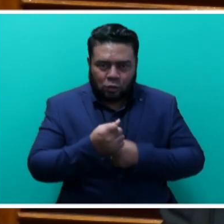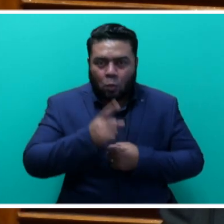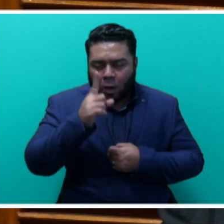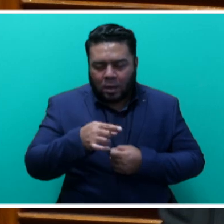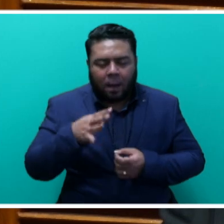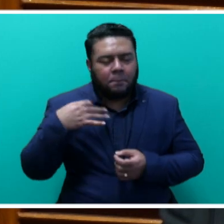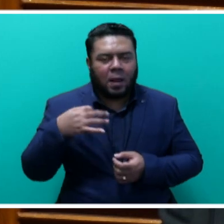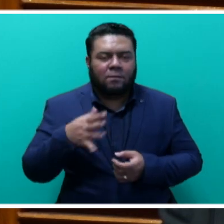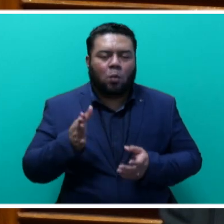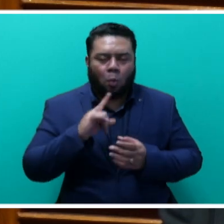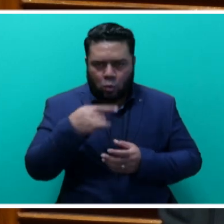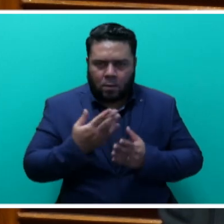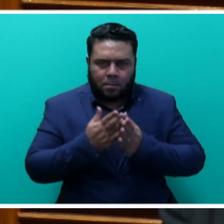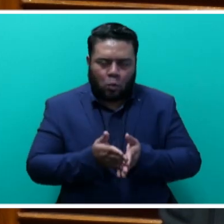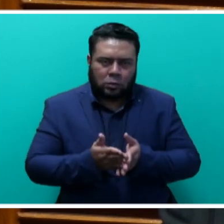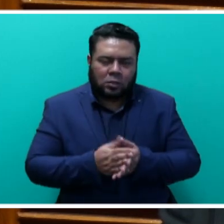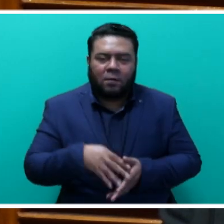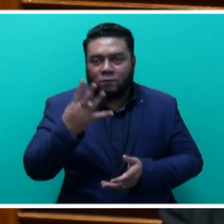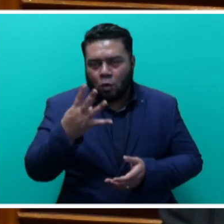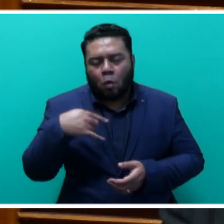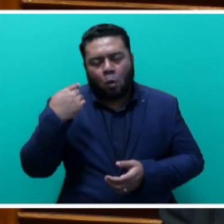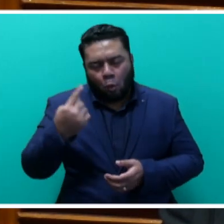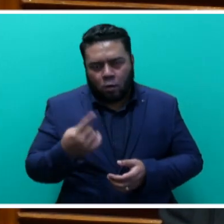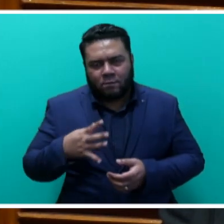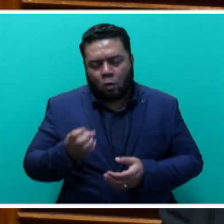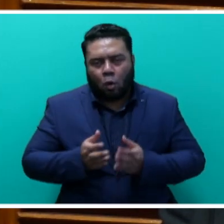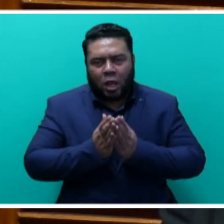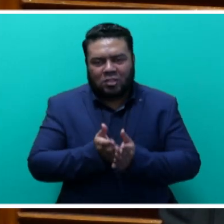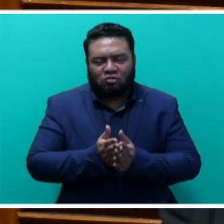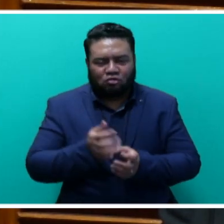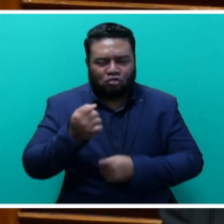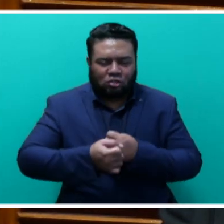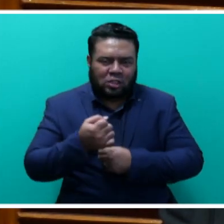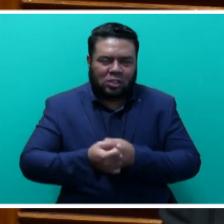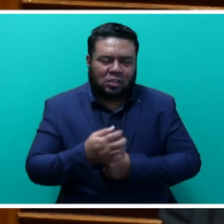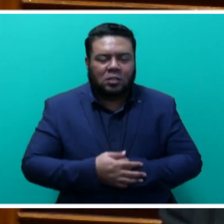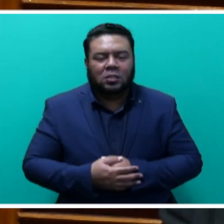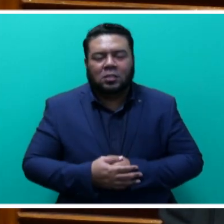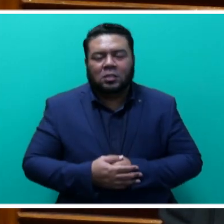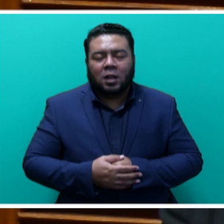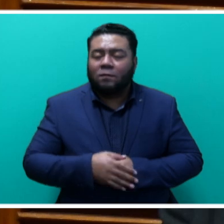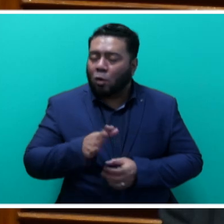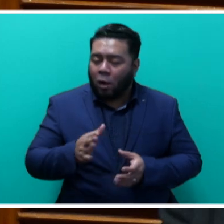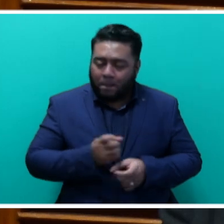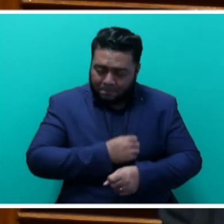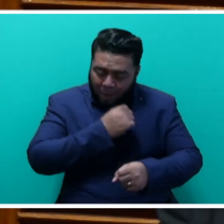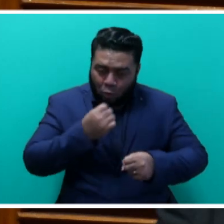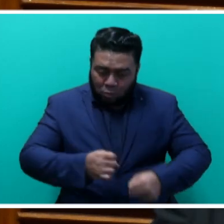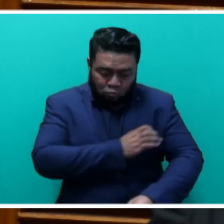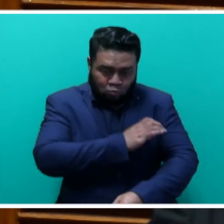for a boat, and 4 applied only for outboard engines. In empowering rural communities, Mr. Speaker,